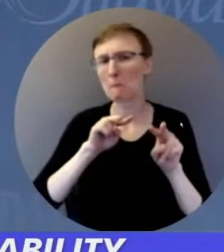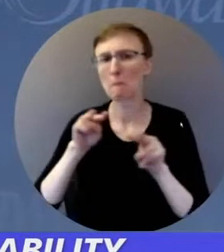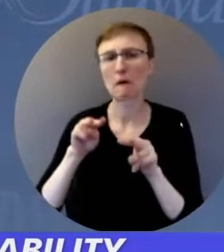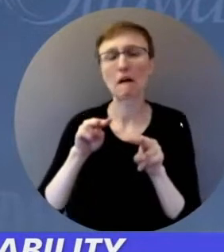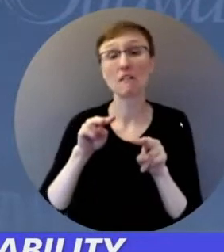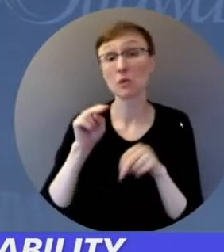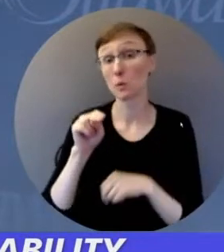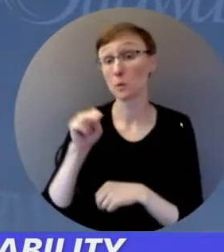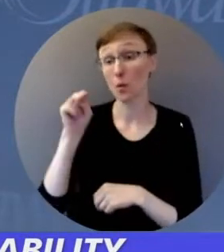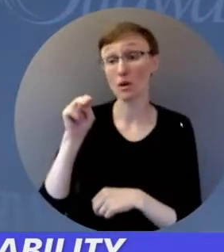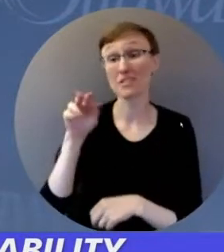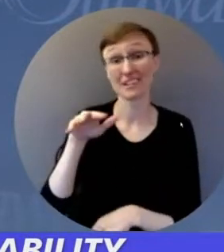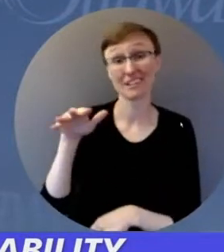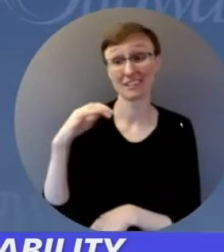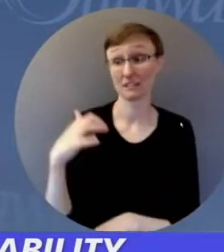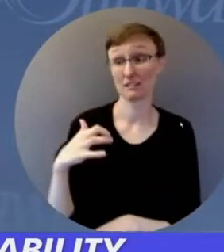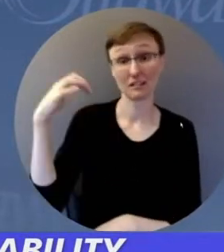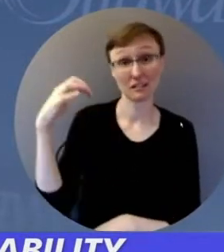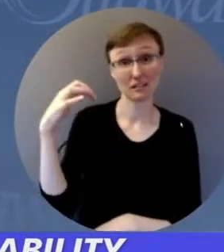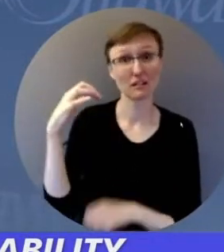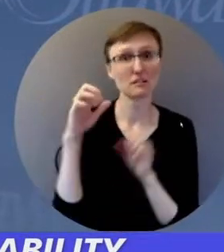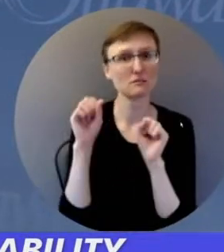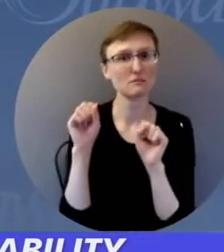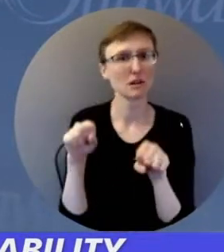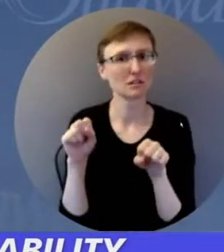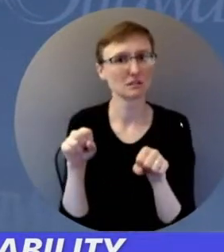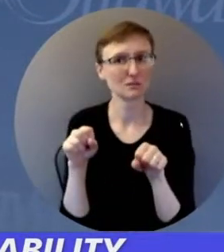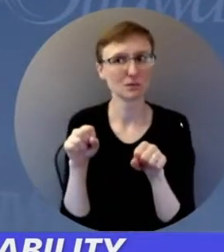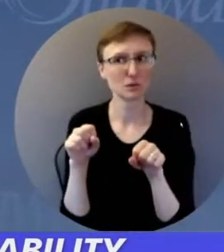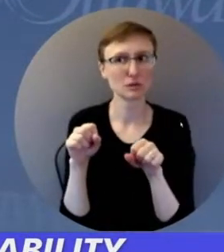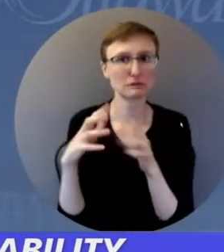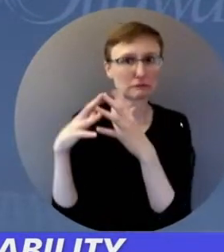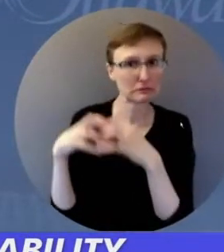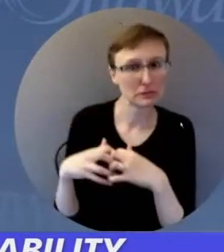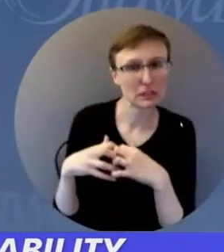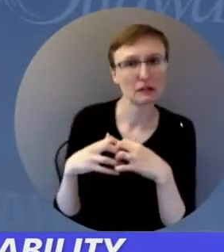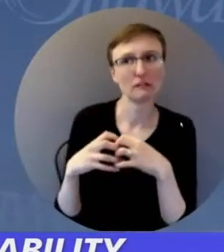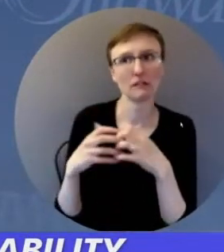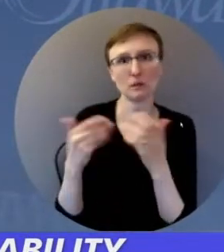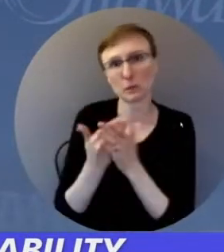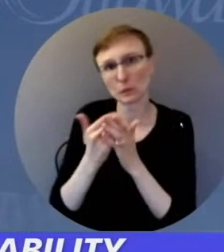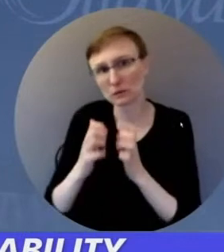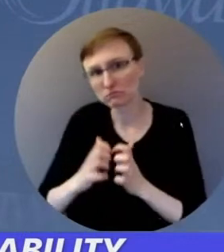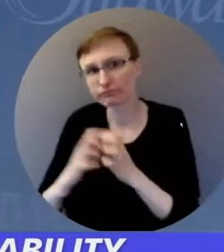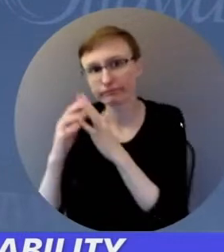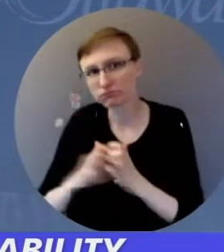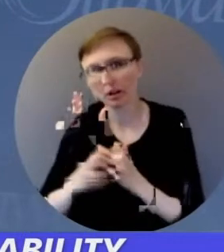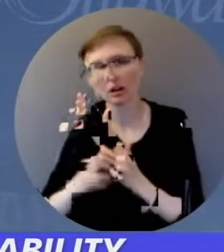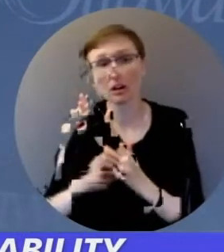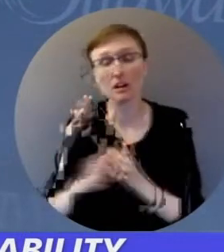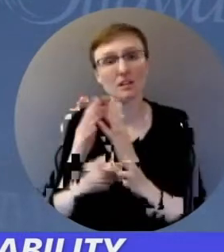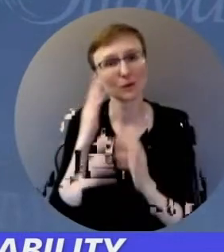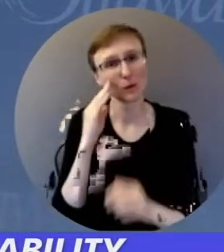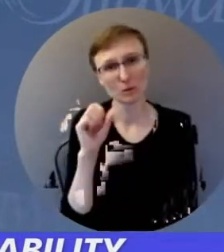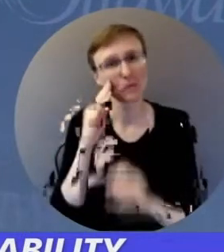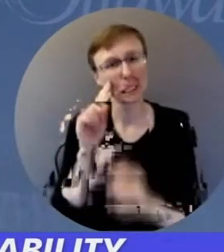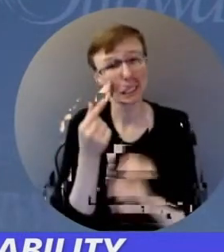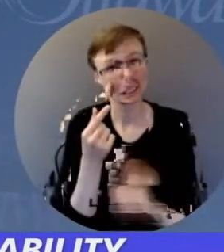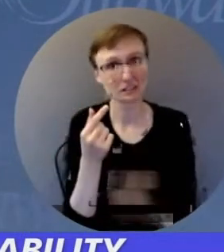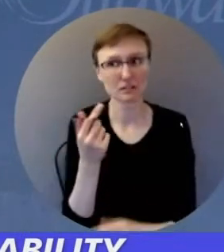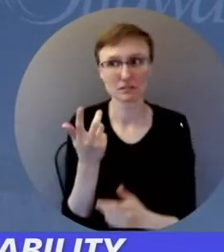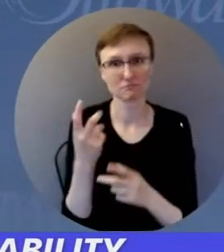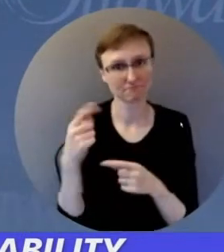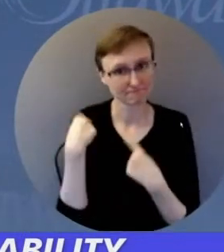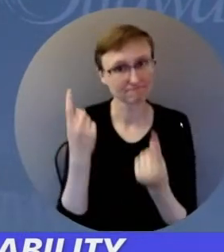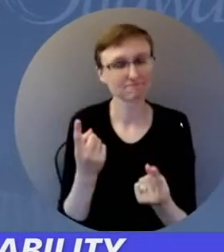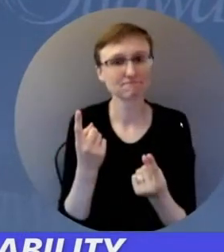It's a bit confusing because, of course, OSEG has been dealing with them and paying for the upkeep, I guess,